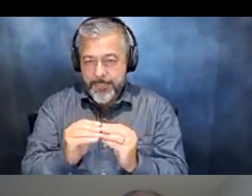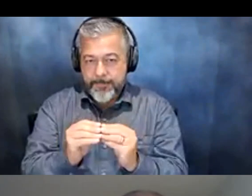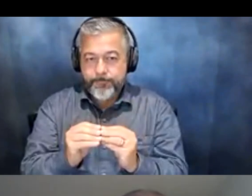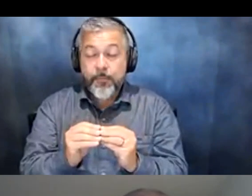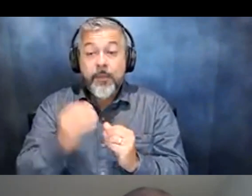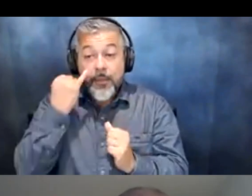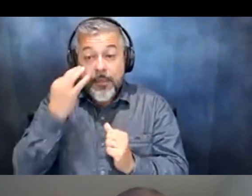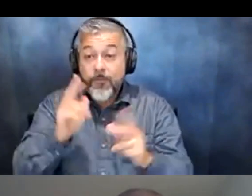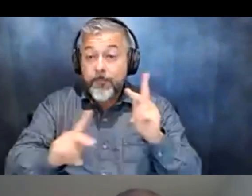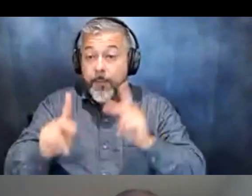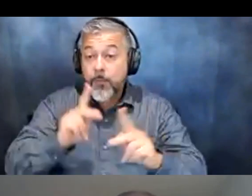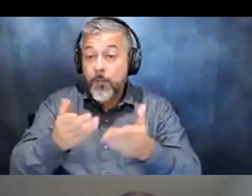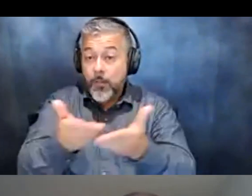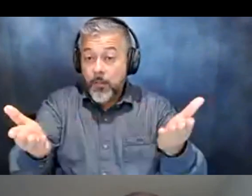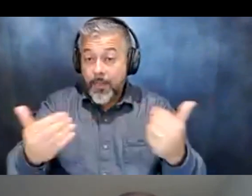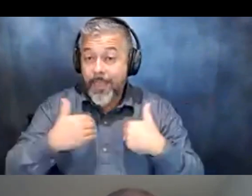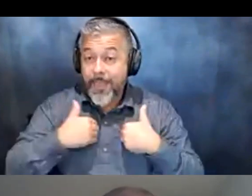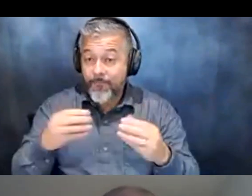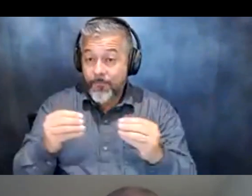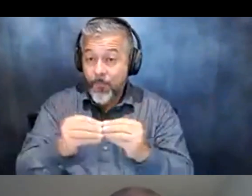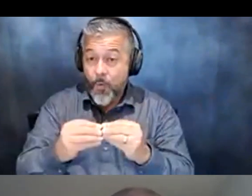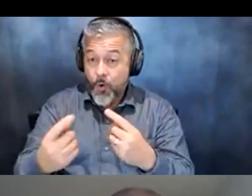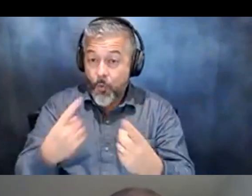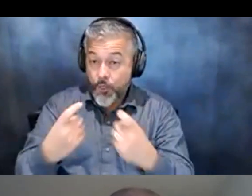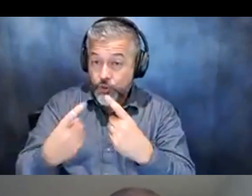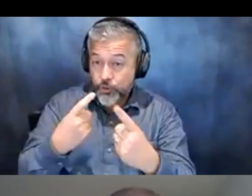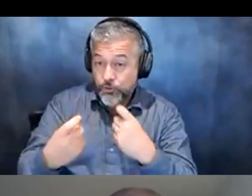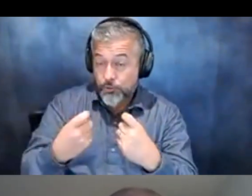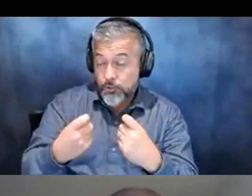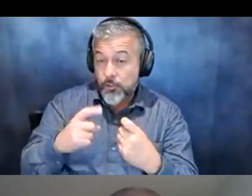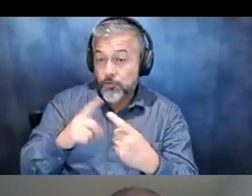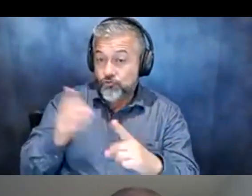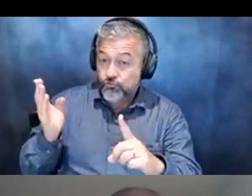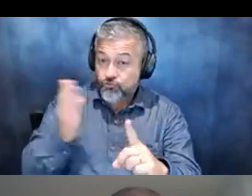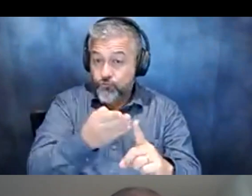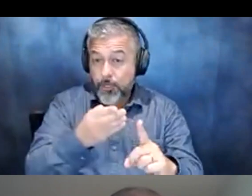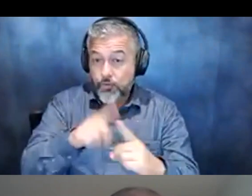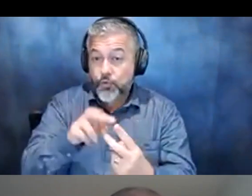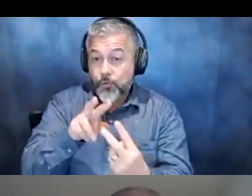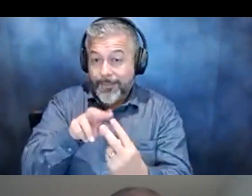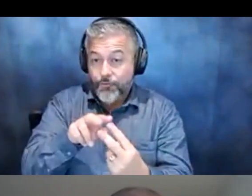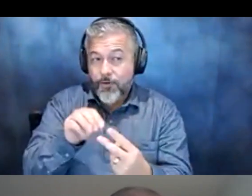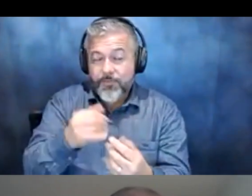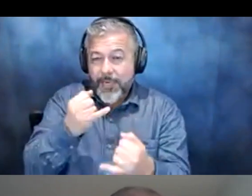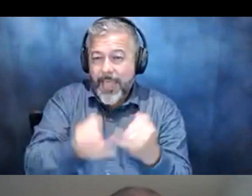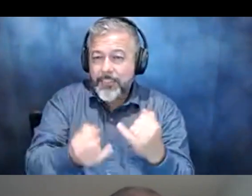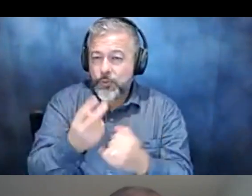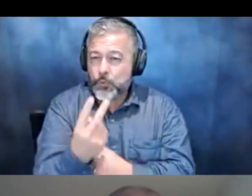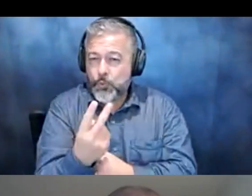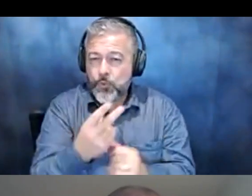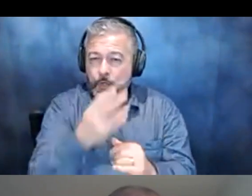people have questions that they want to direct to either of the last